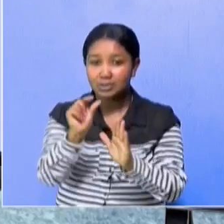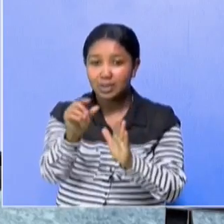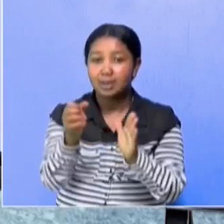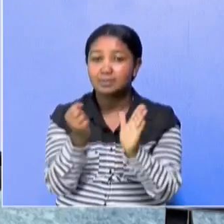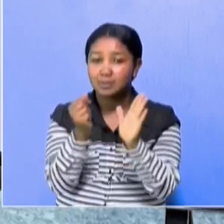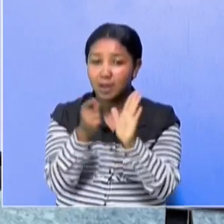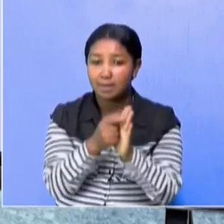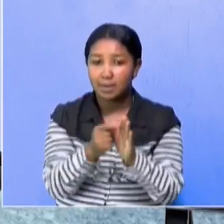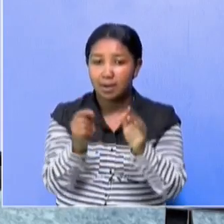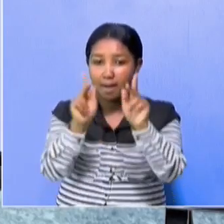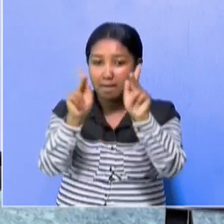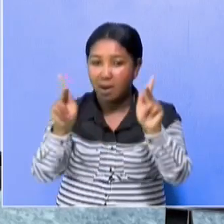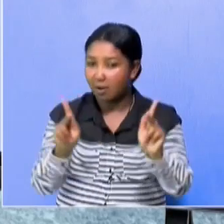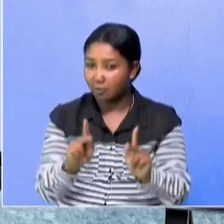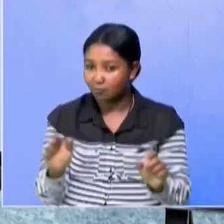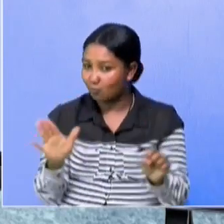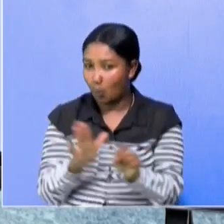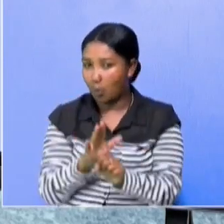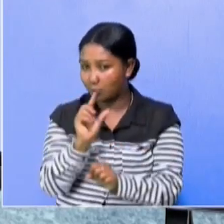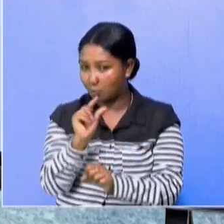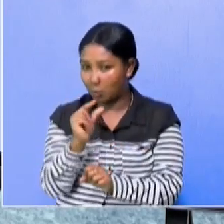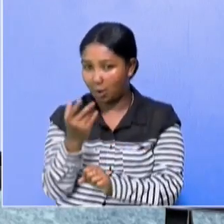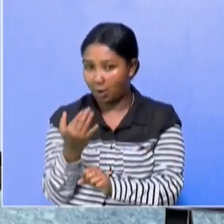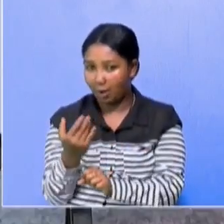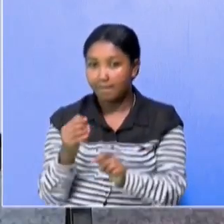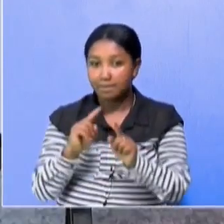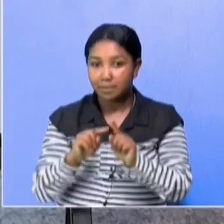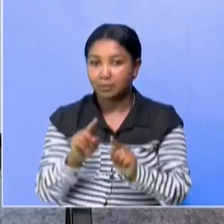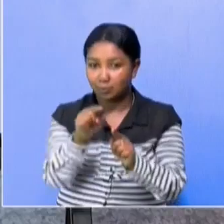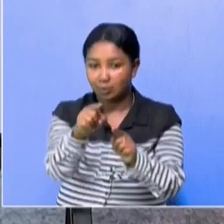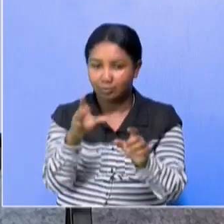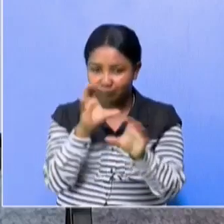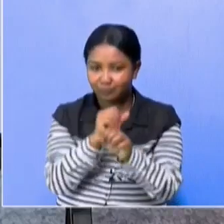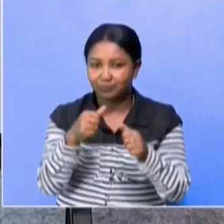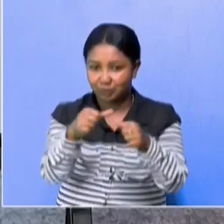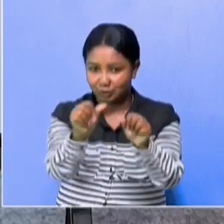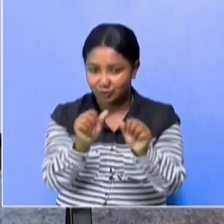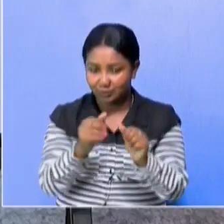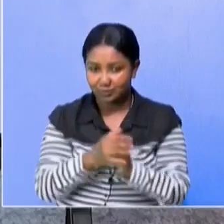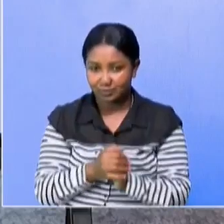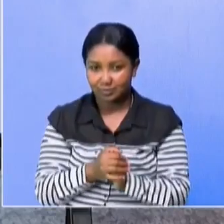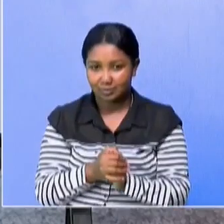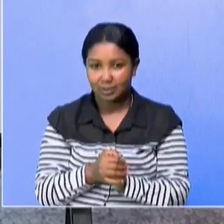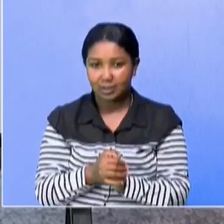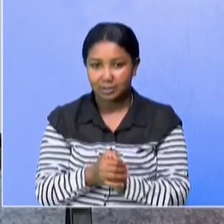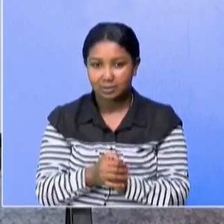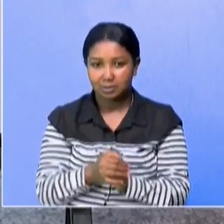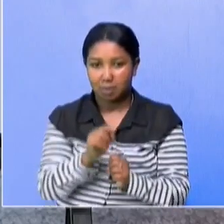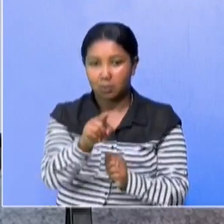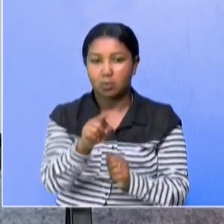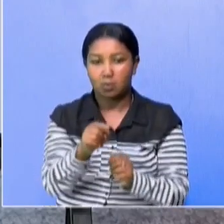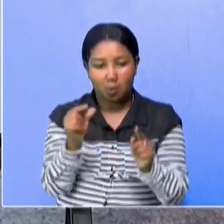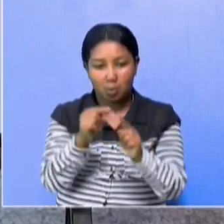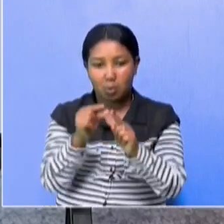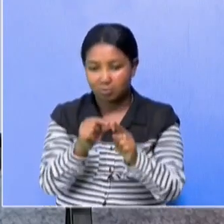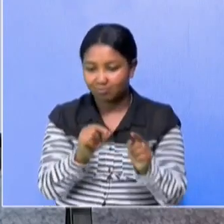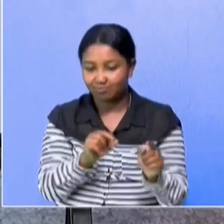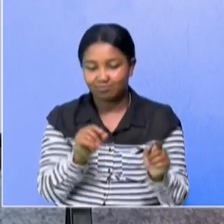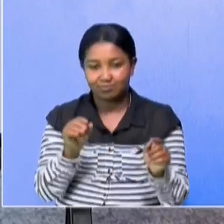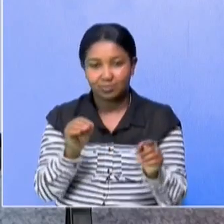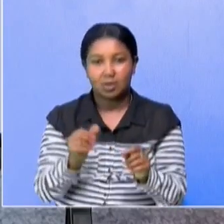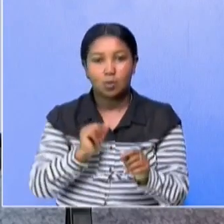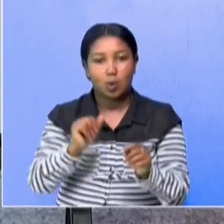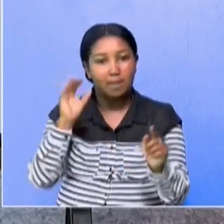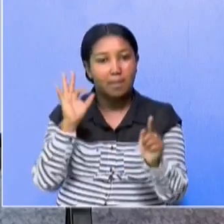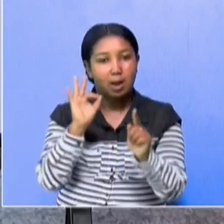sample paragraph, not yet completed. But you are welcome to finish you yourself just by your own words. We are planning